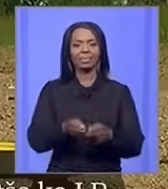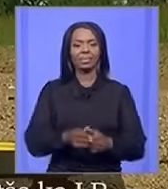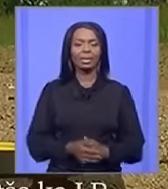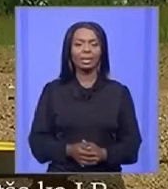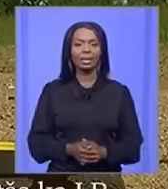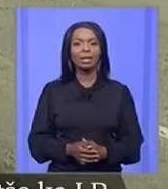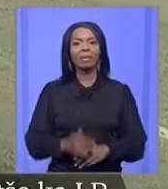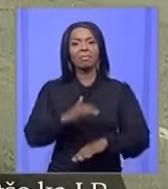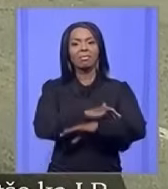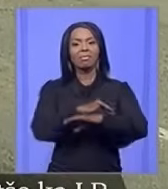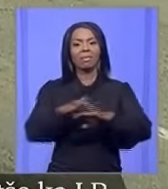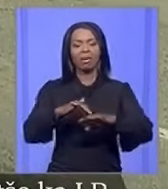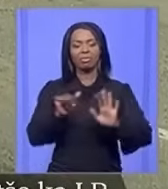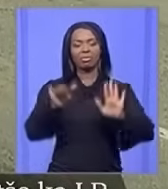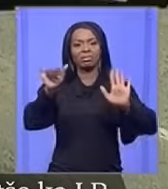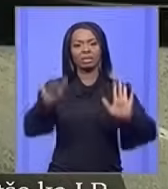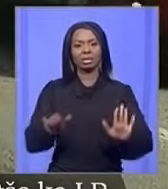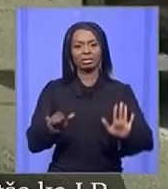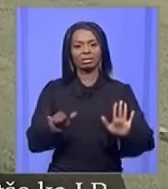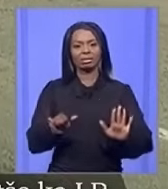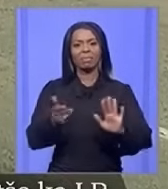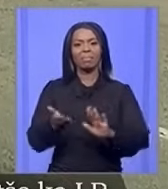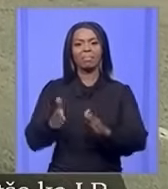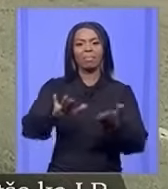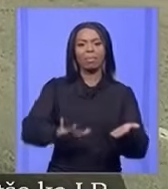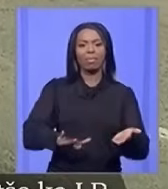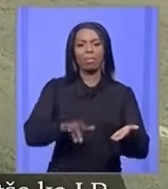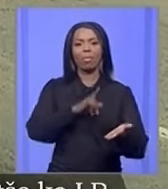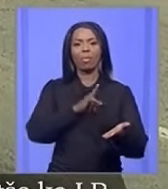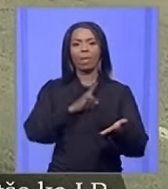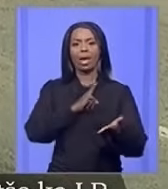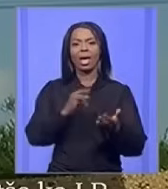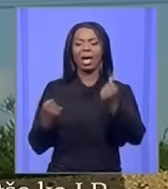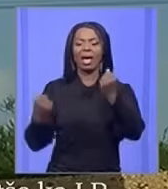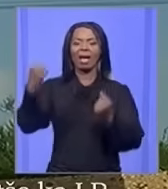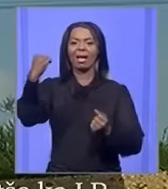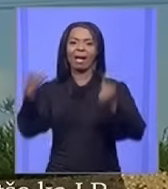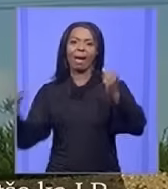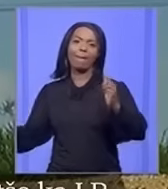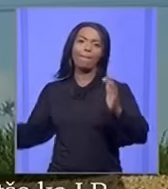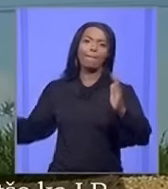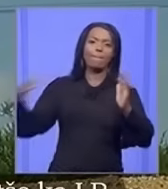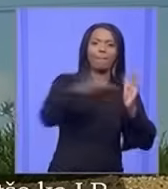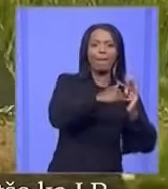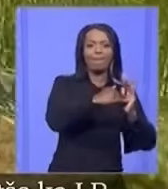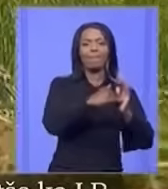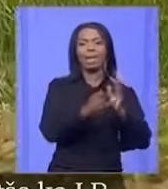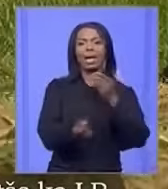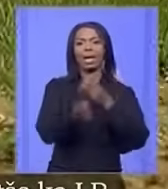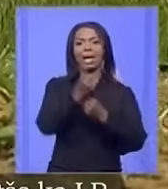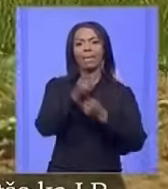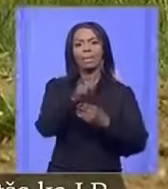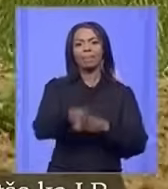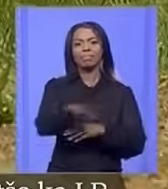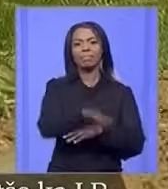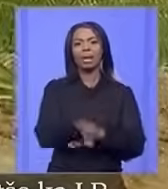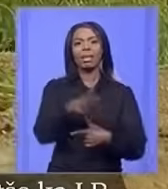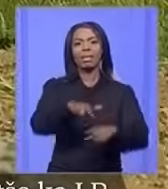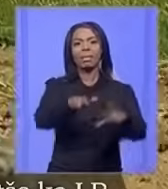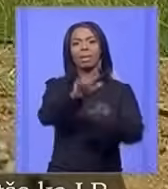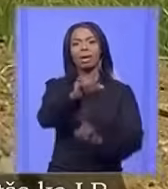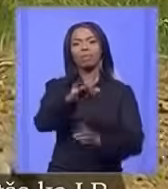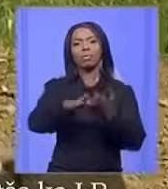Bašomi ba tshela ba gwaga ditsela ba hlokofetše morago ga go thulwa ke sefatanaga motseng wa ga Mashikiri ka Limpopo